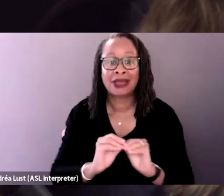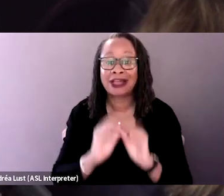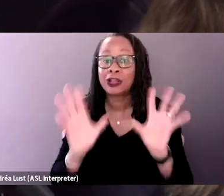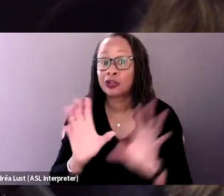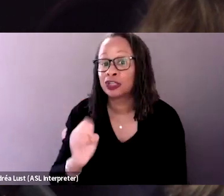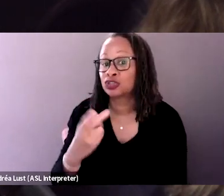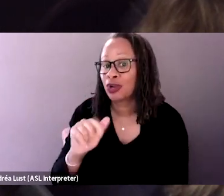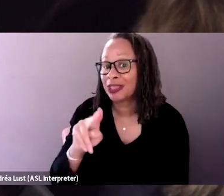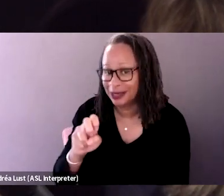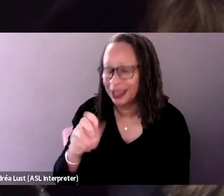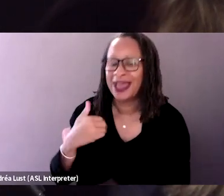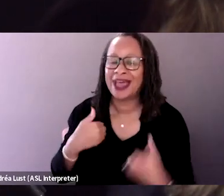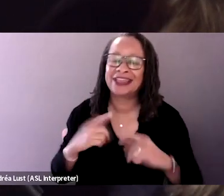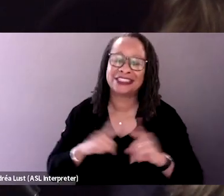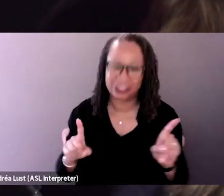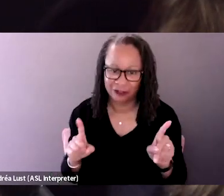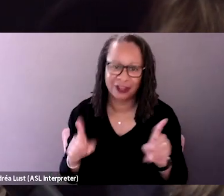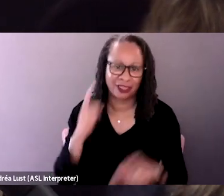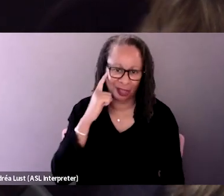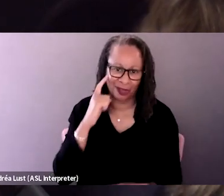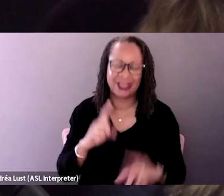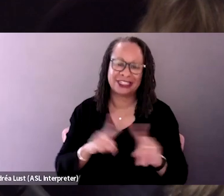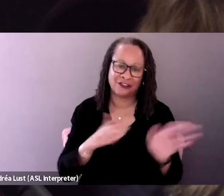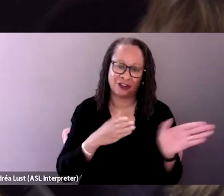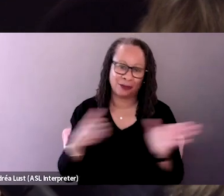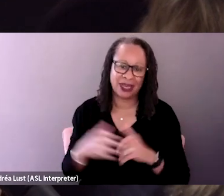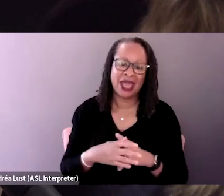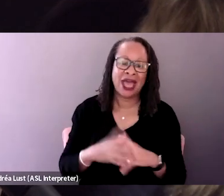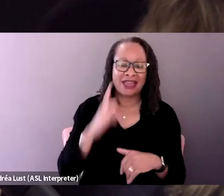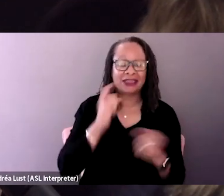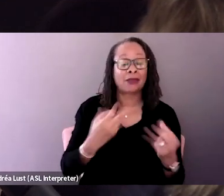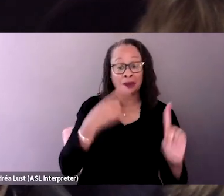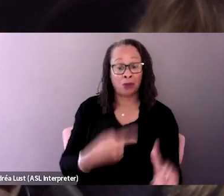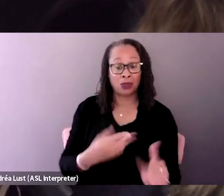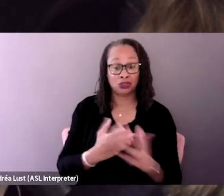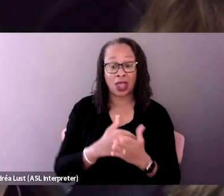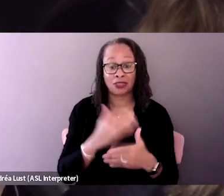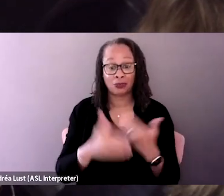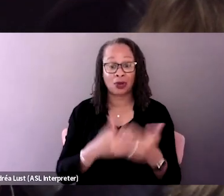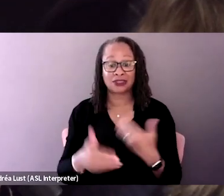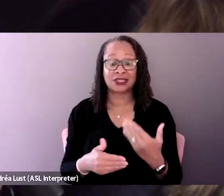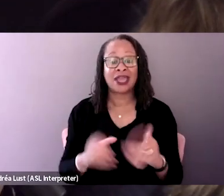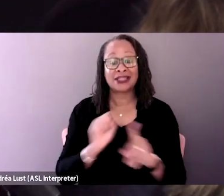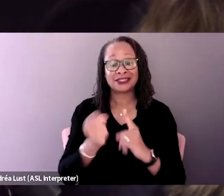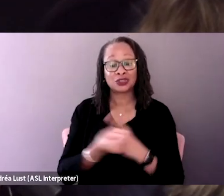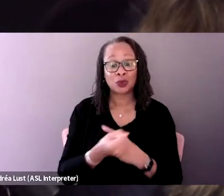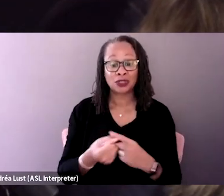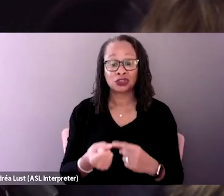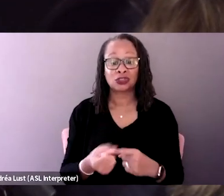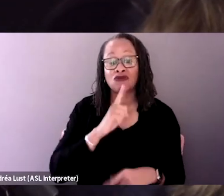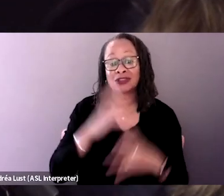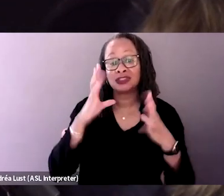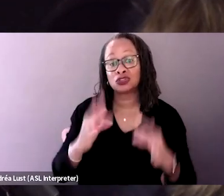knew otherwise, right? So I think at many points throughout all this, the circumstances really determined my